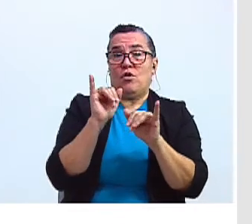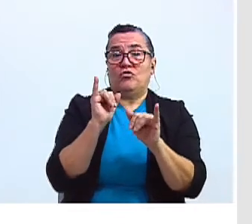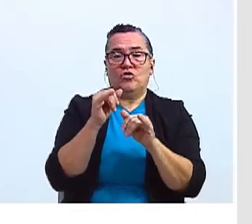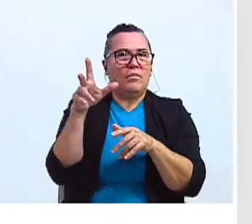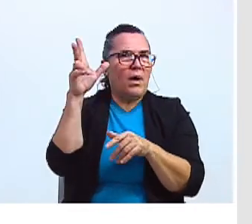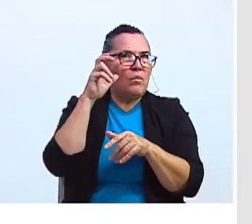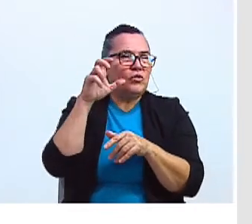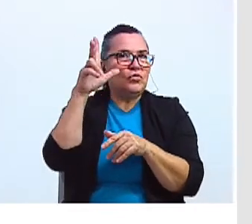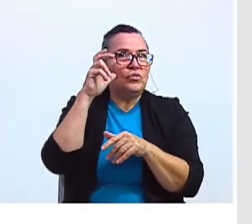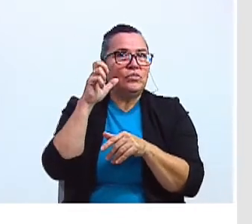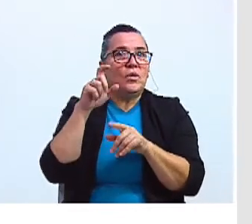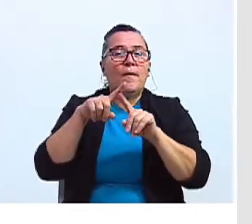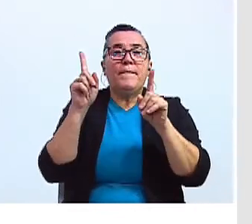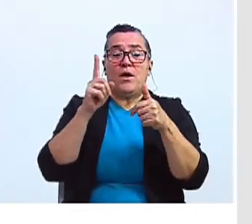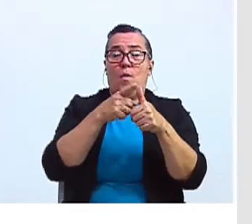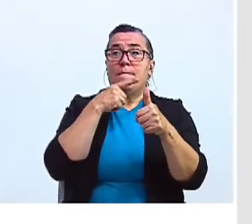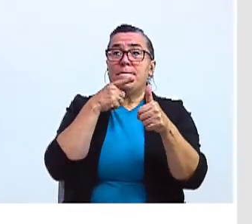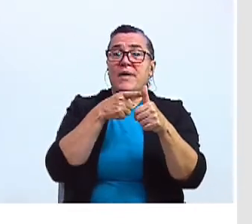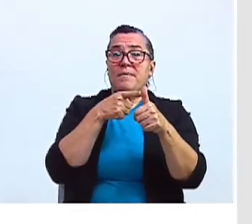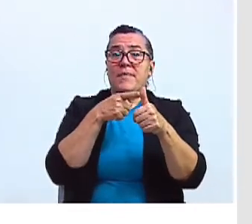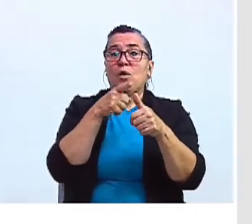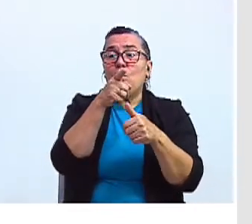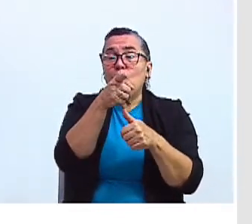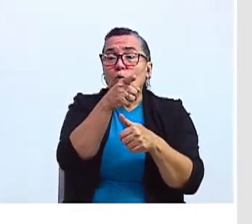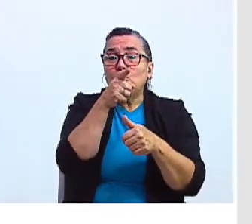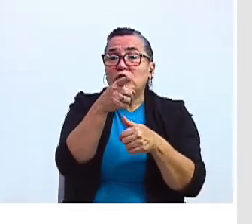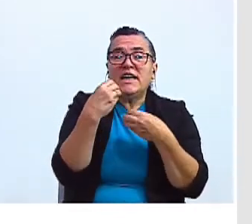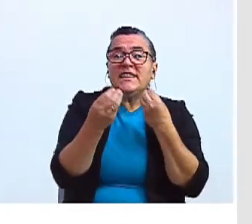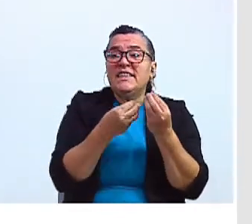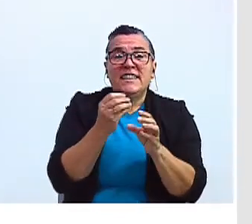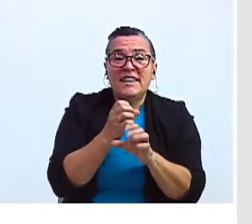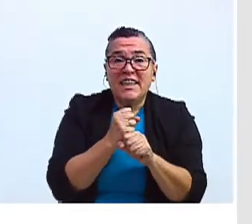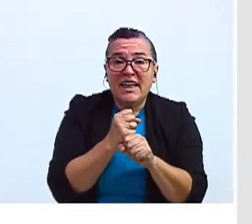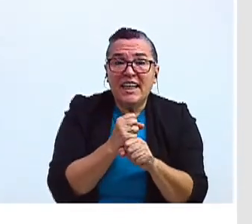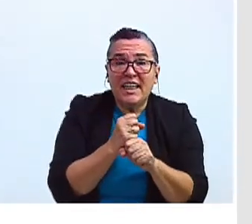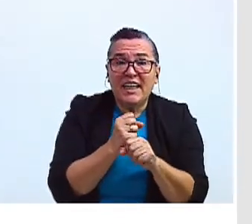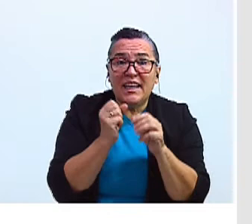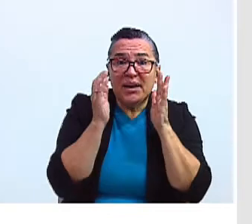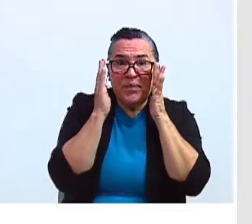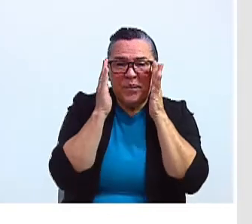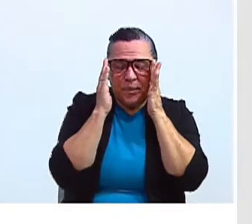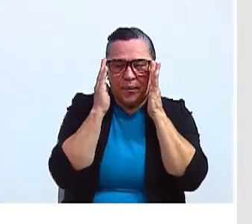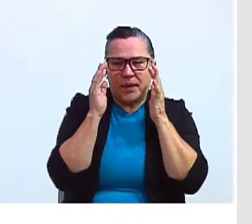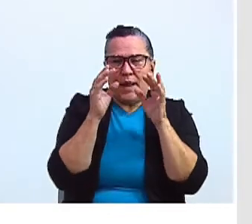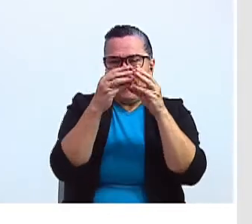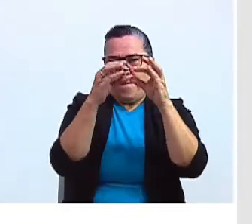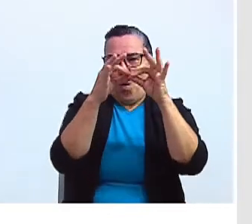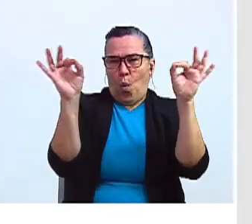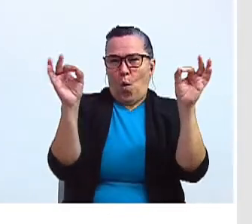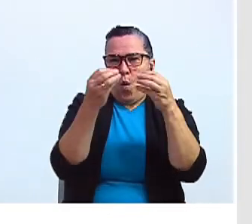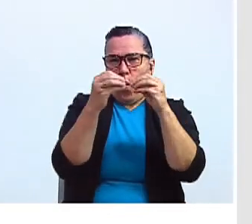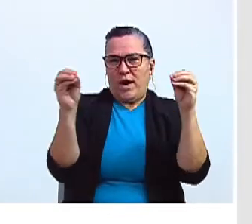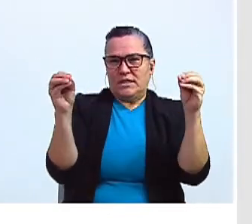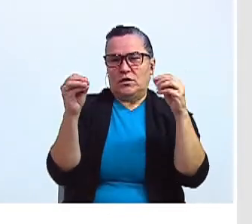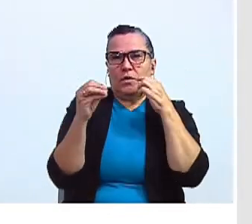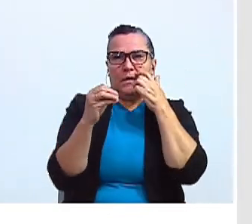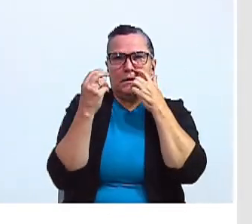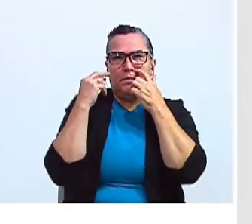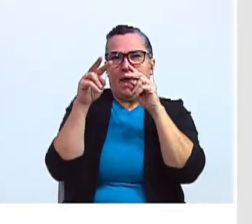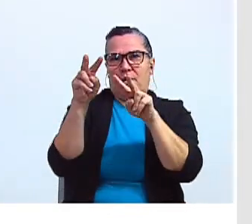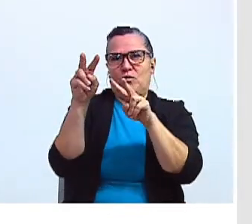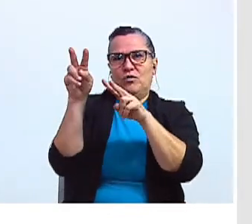an audio, but first you are go over to these statements. Okay, let's see the